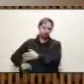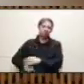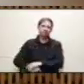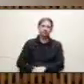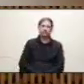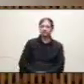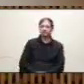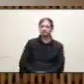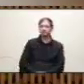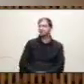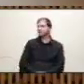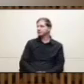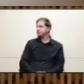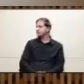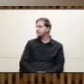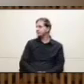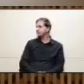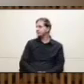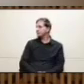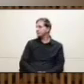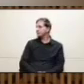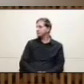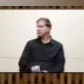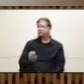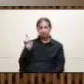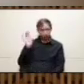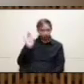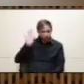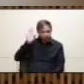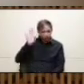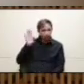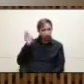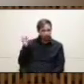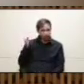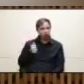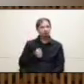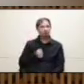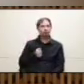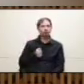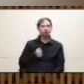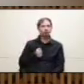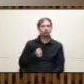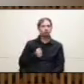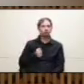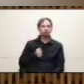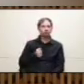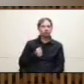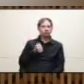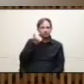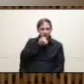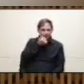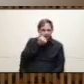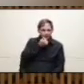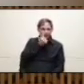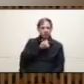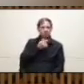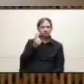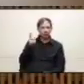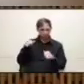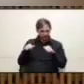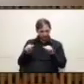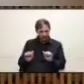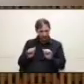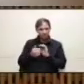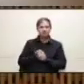Chair, permission to speak, please. Yes, Majomo. I think my apologies because you're the one chairing the